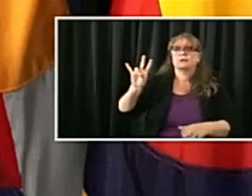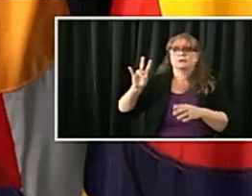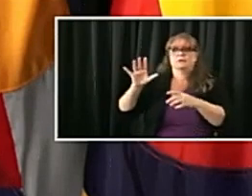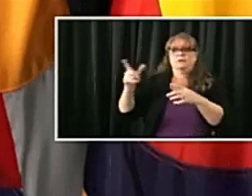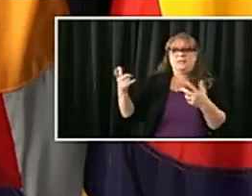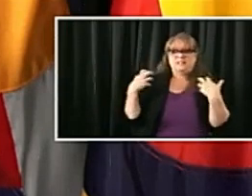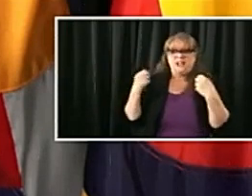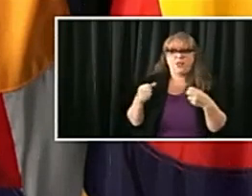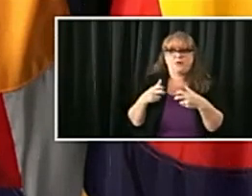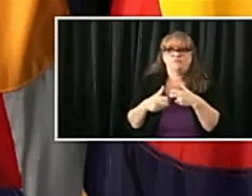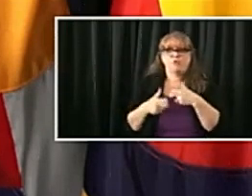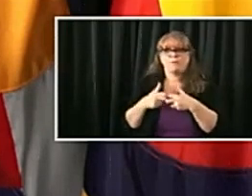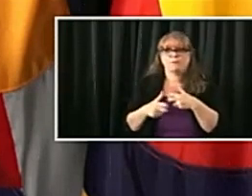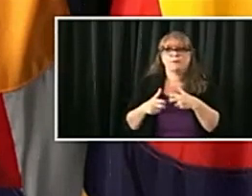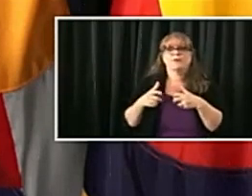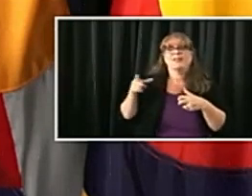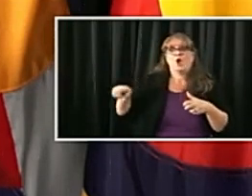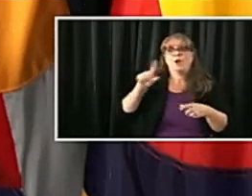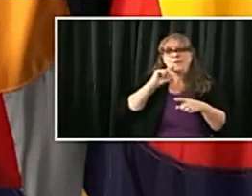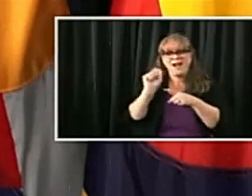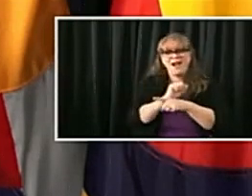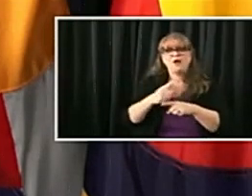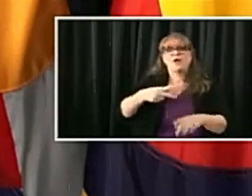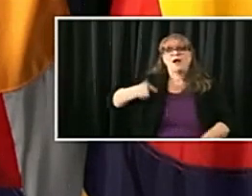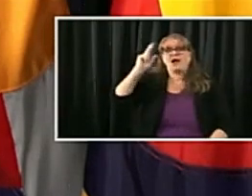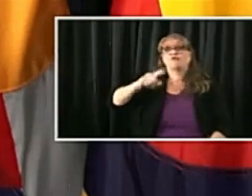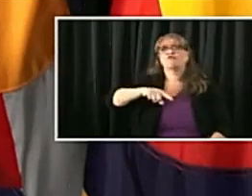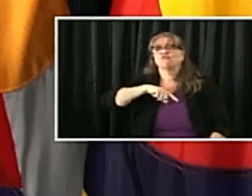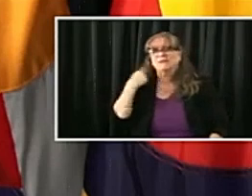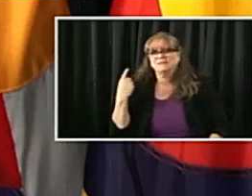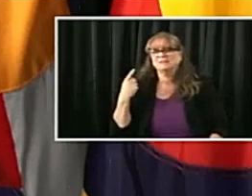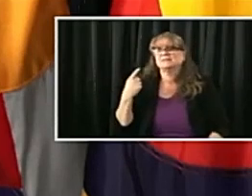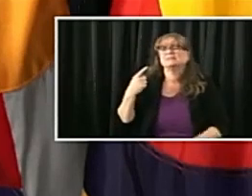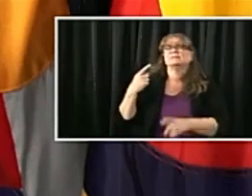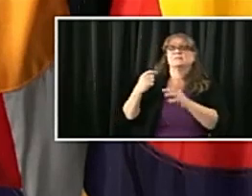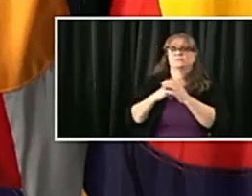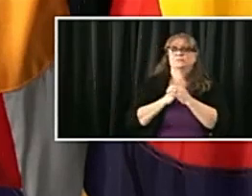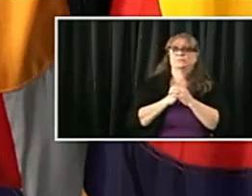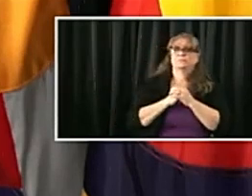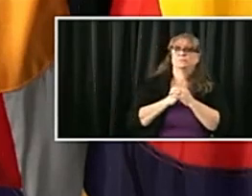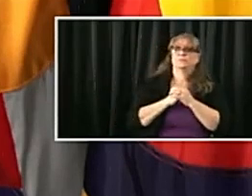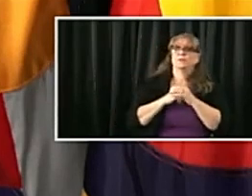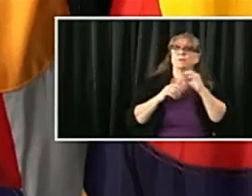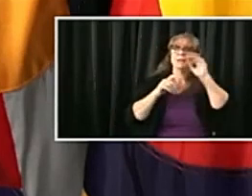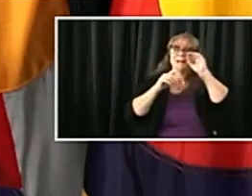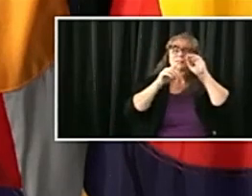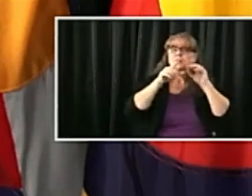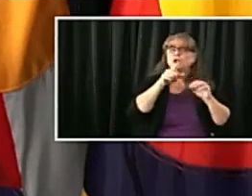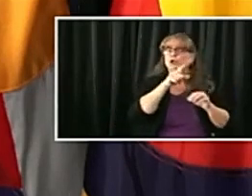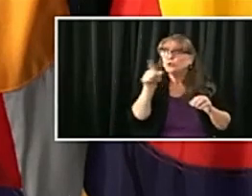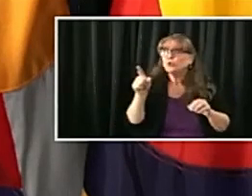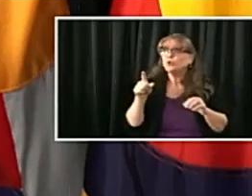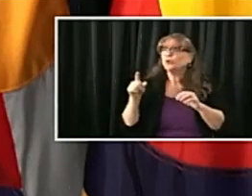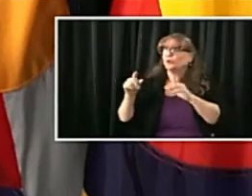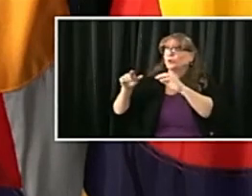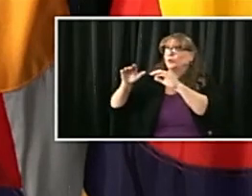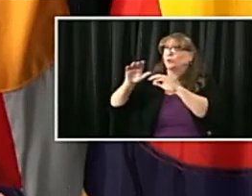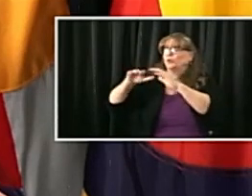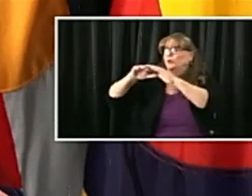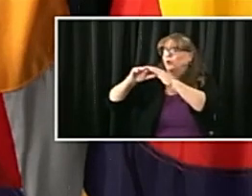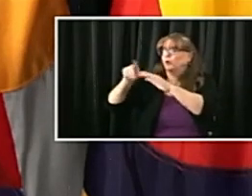to 30-year-old. But you probably, depending on your pre-existing condition, have a lower risk factor than a healthy 60, 70, 80-year-old.